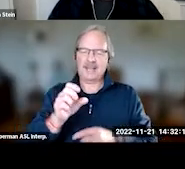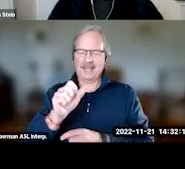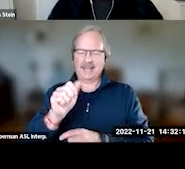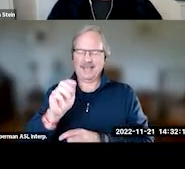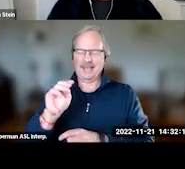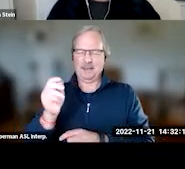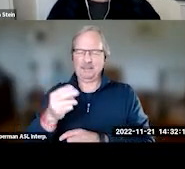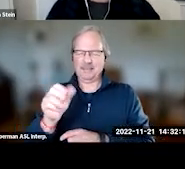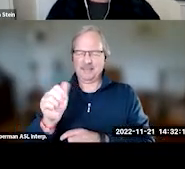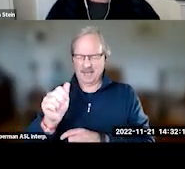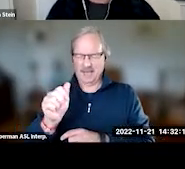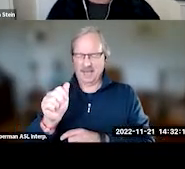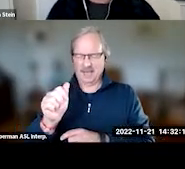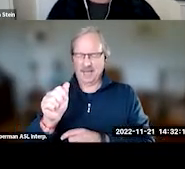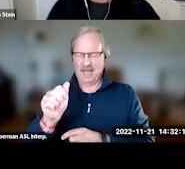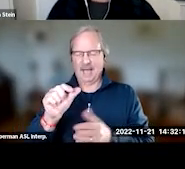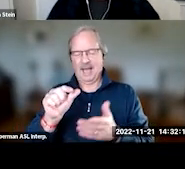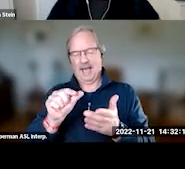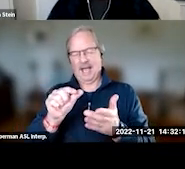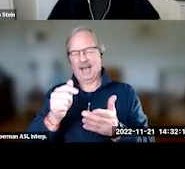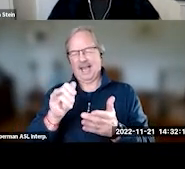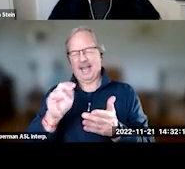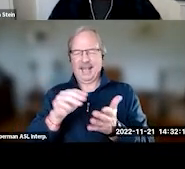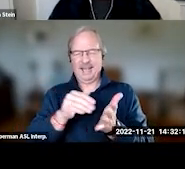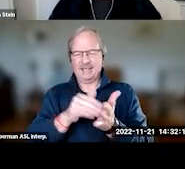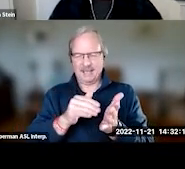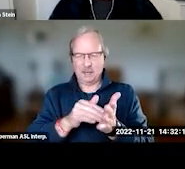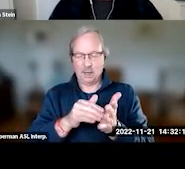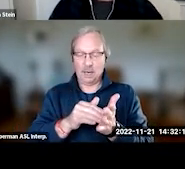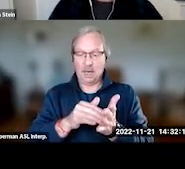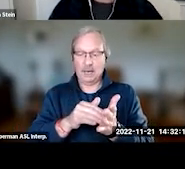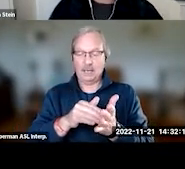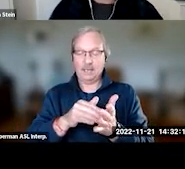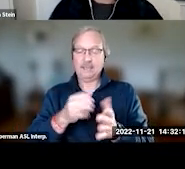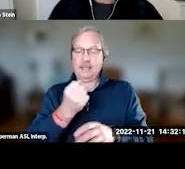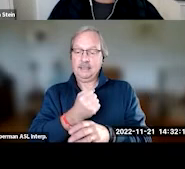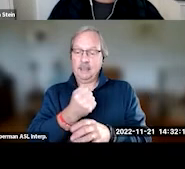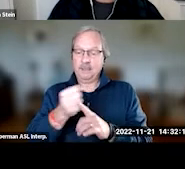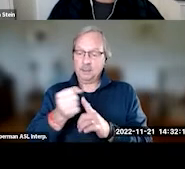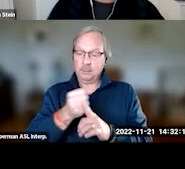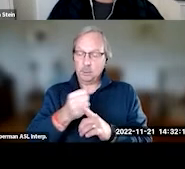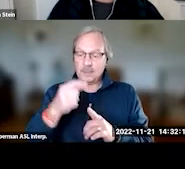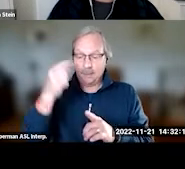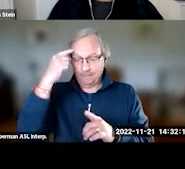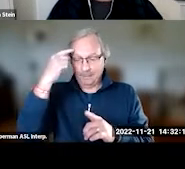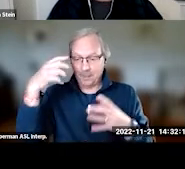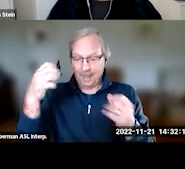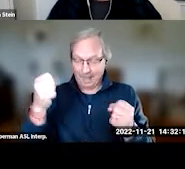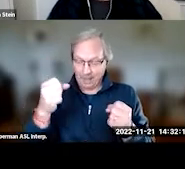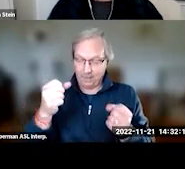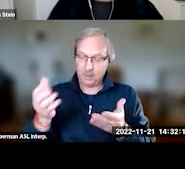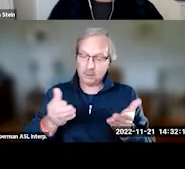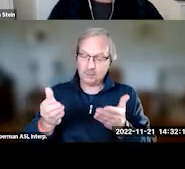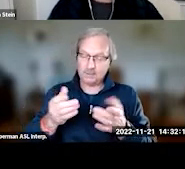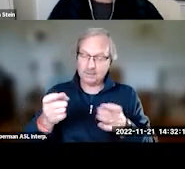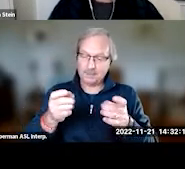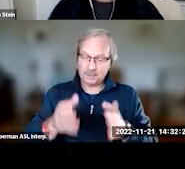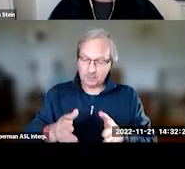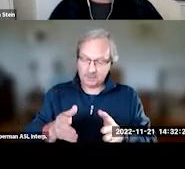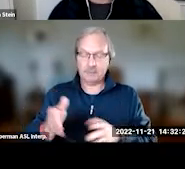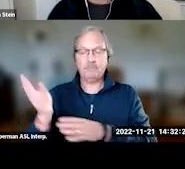of SAMHSA, which is the Substance Abuse and Mental Health Services Administration. Our presenters today are Michelle